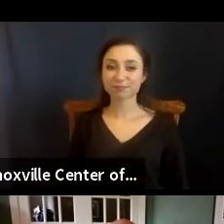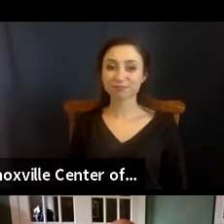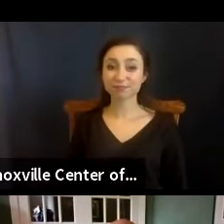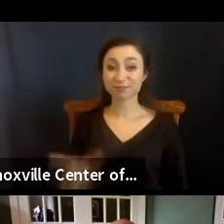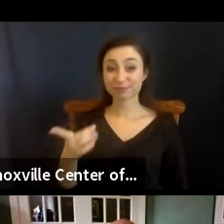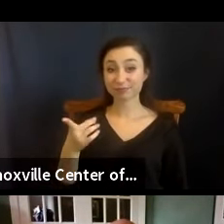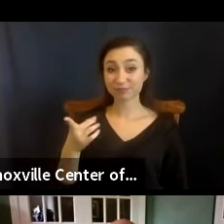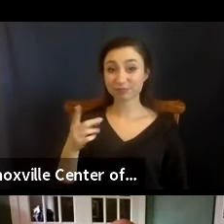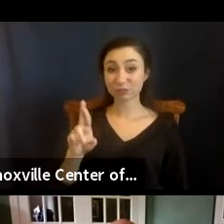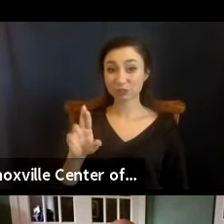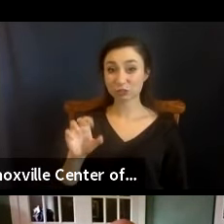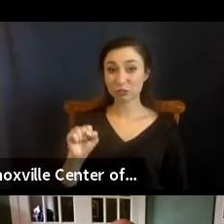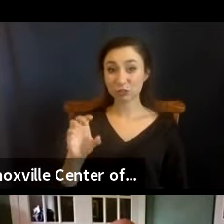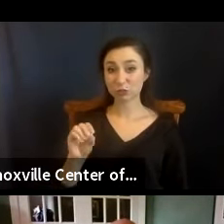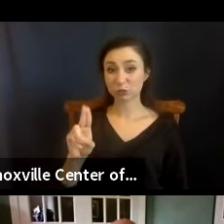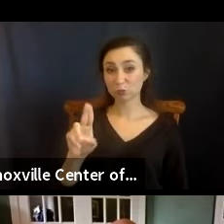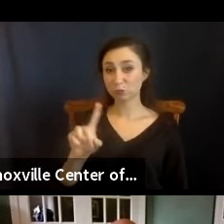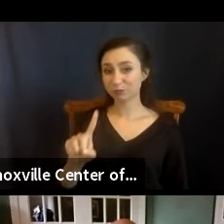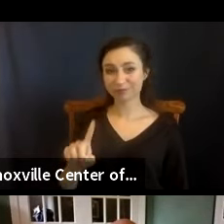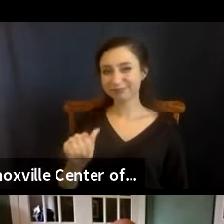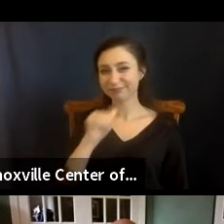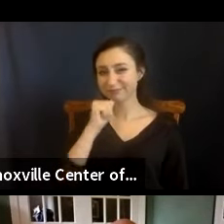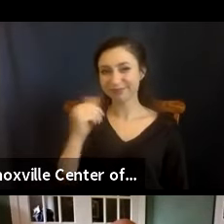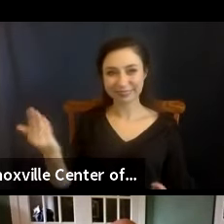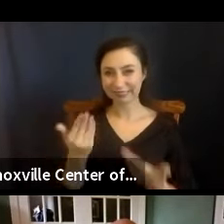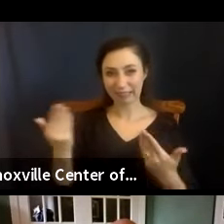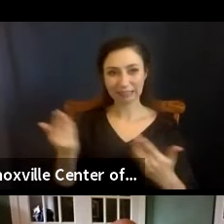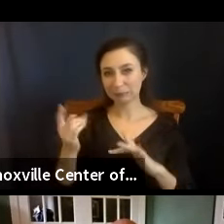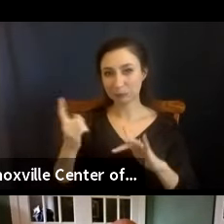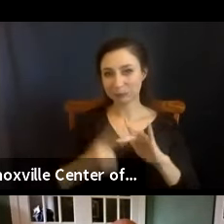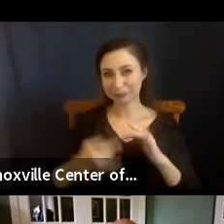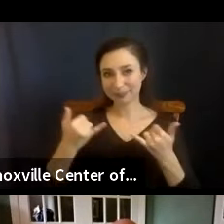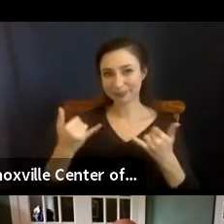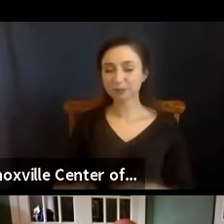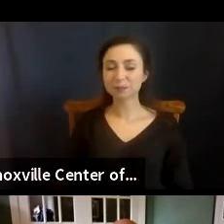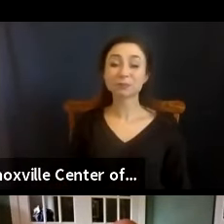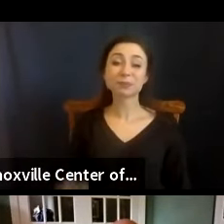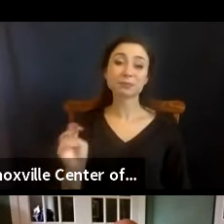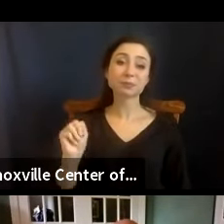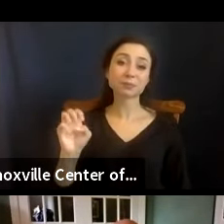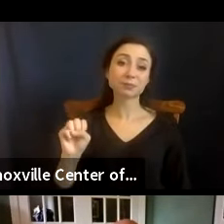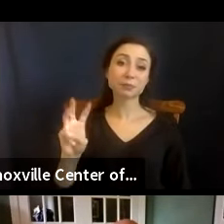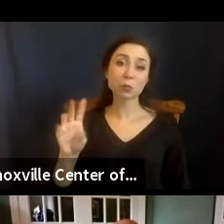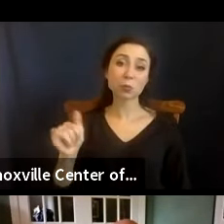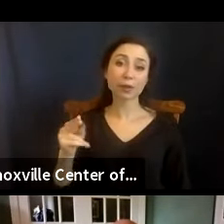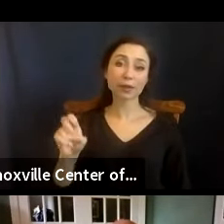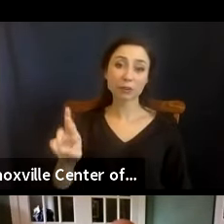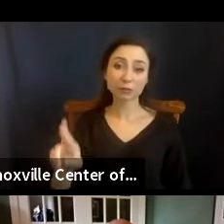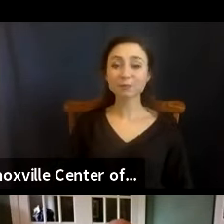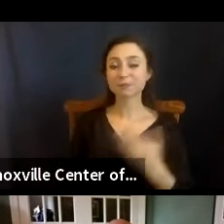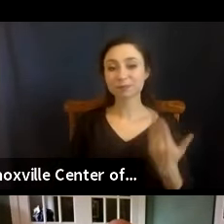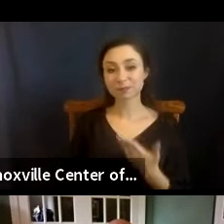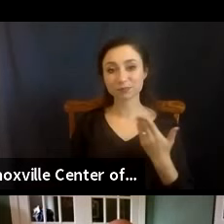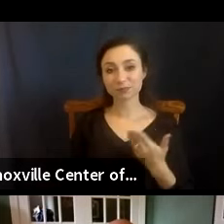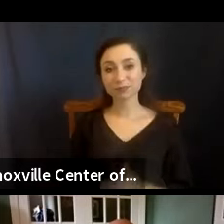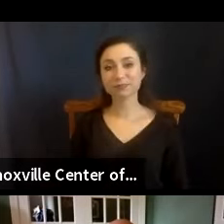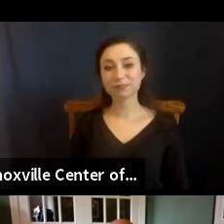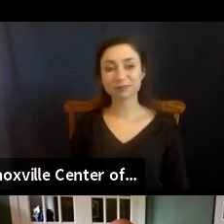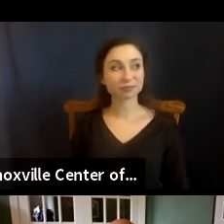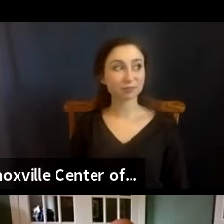Dr. Suzette already told us she would not be here, so she is absent. Ms. Wagner. Present. All right.